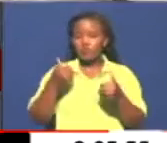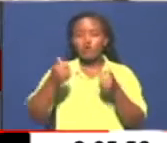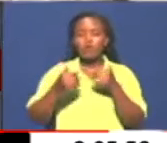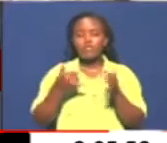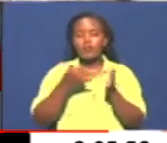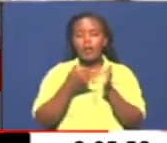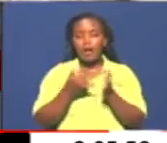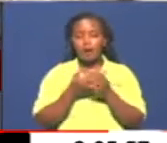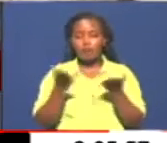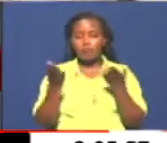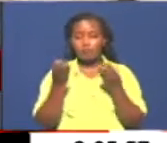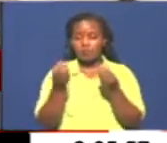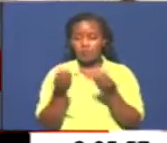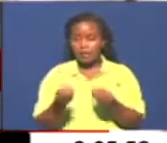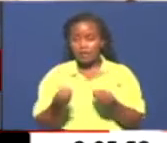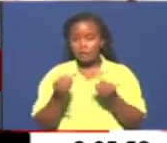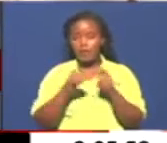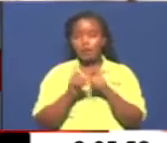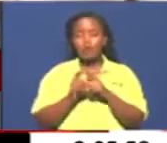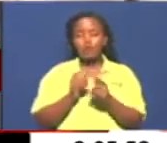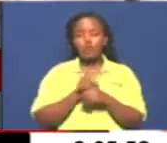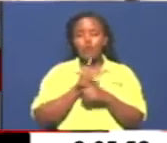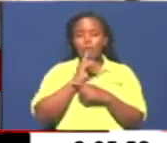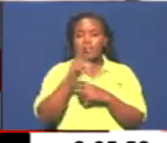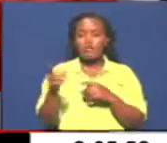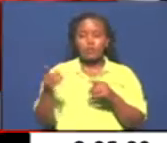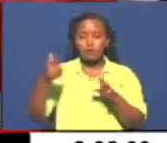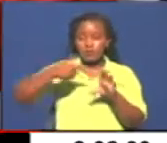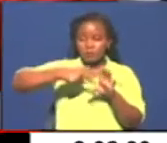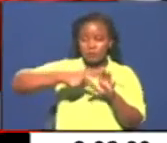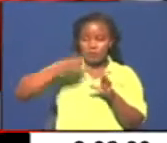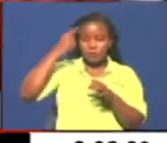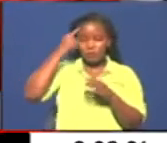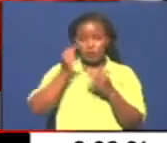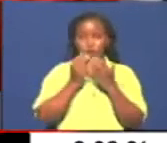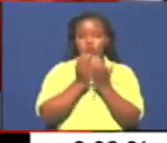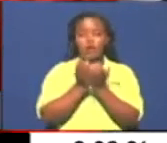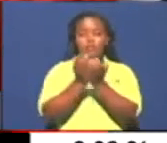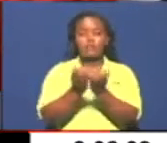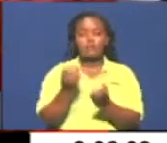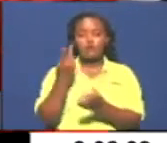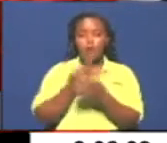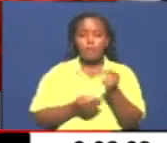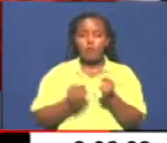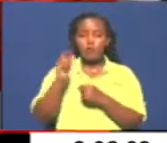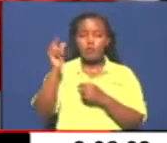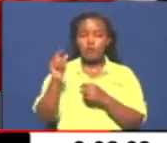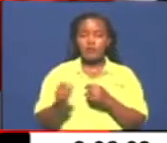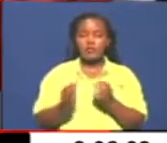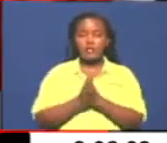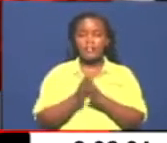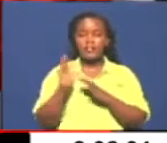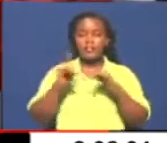modalities for ensuring robust oil bunkering for ships, both domestic and foreign, calling on our